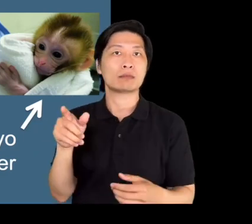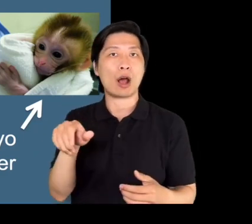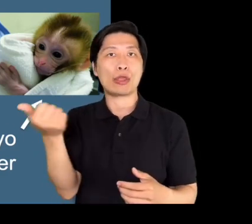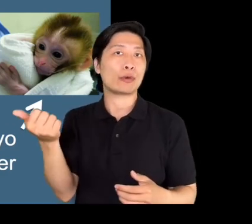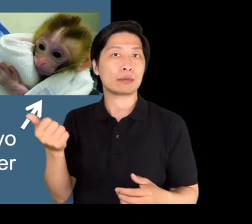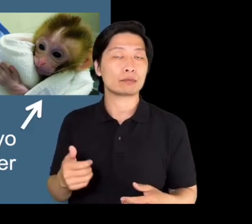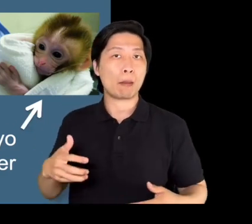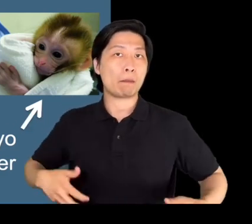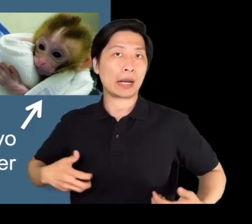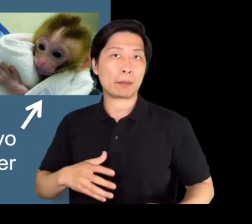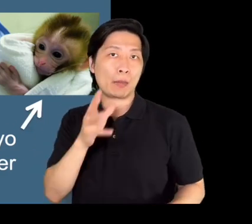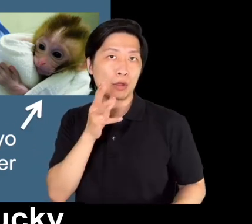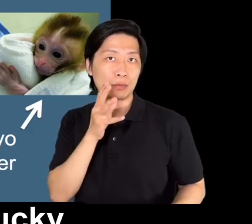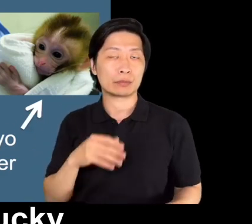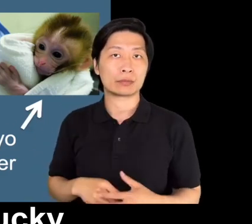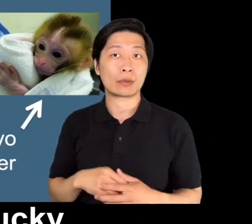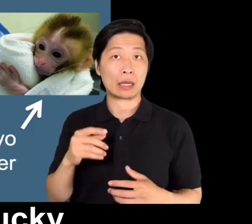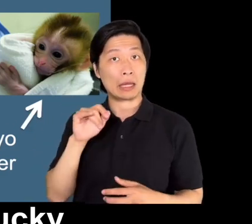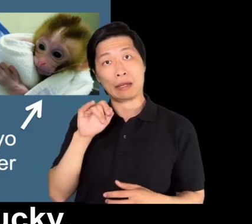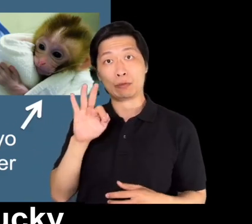we're lucky, we get a live infant.